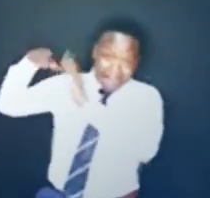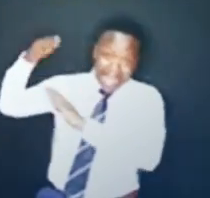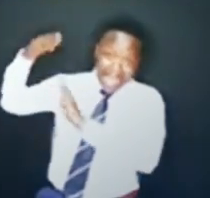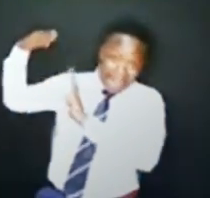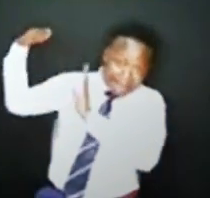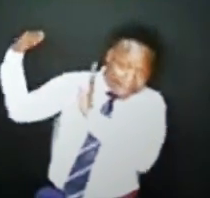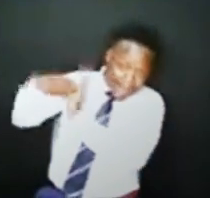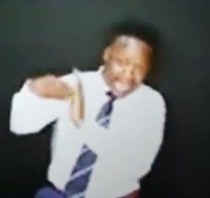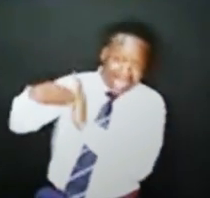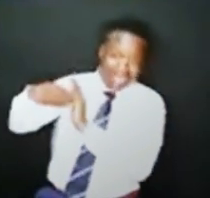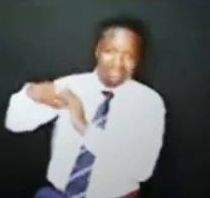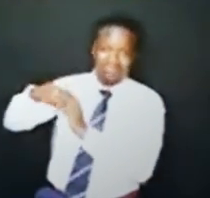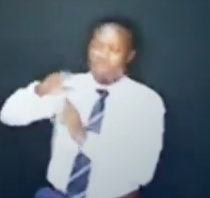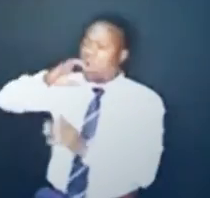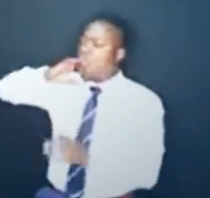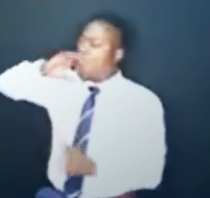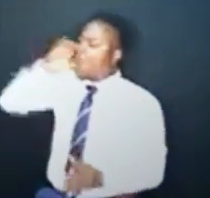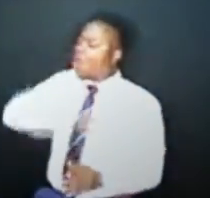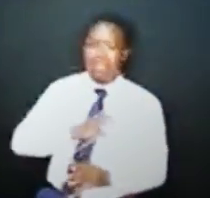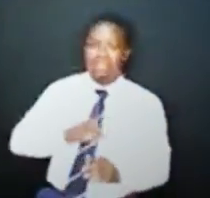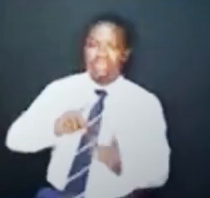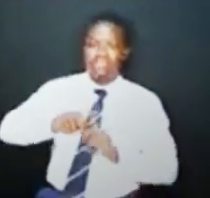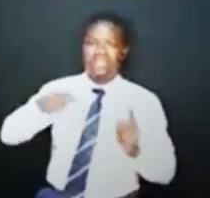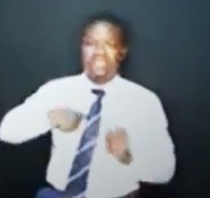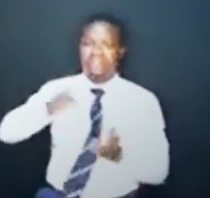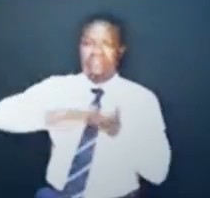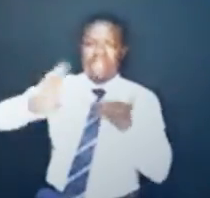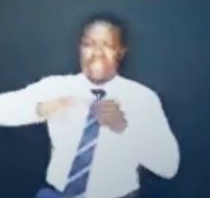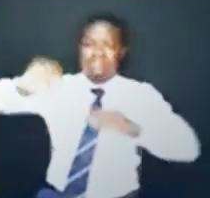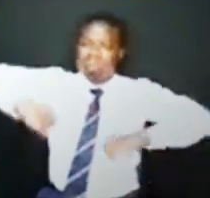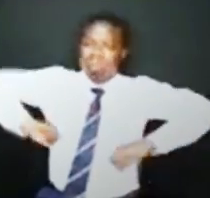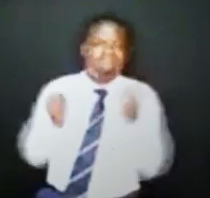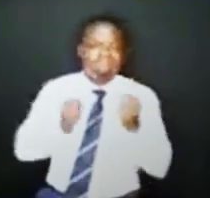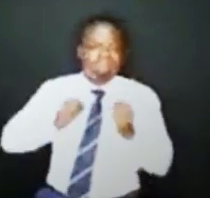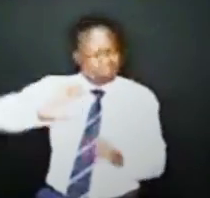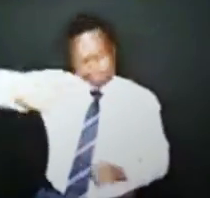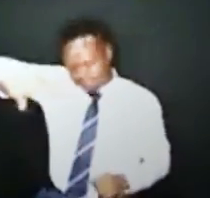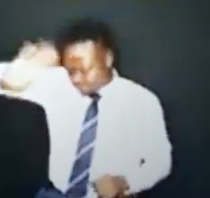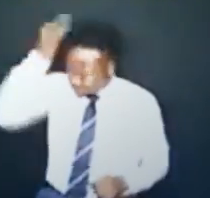irreparable. So they hold on to the bitterness.